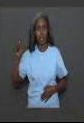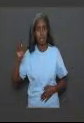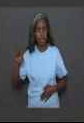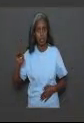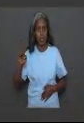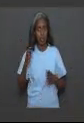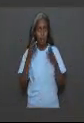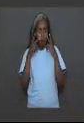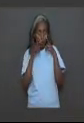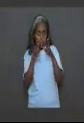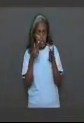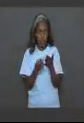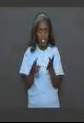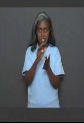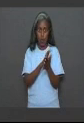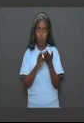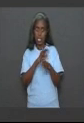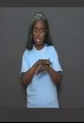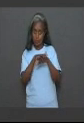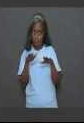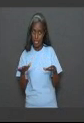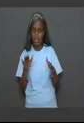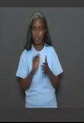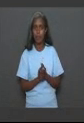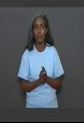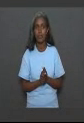Observe this complex plane.